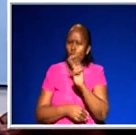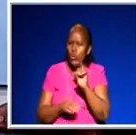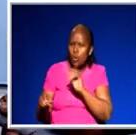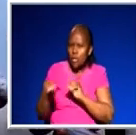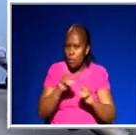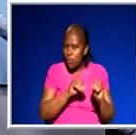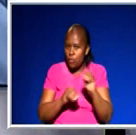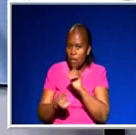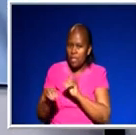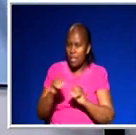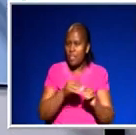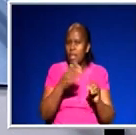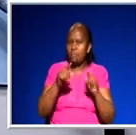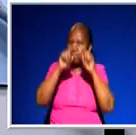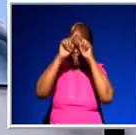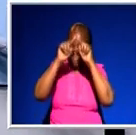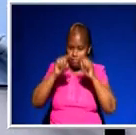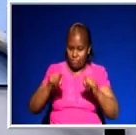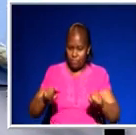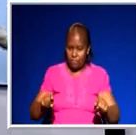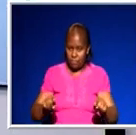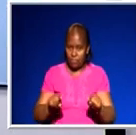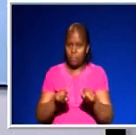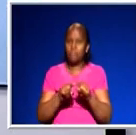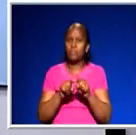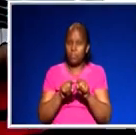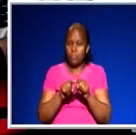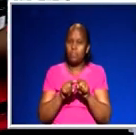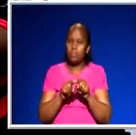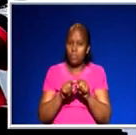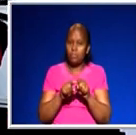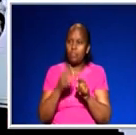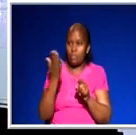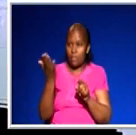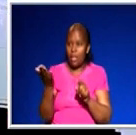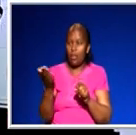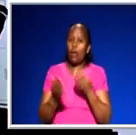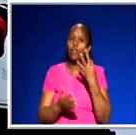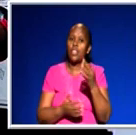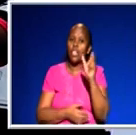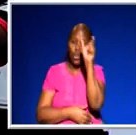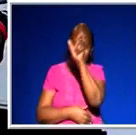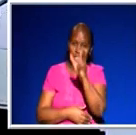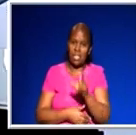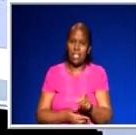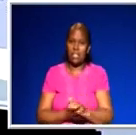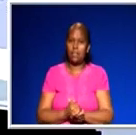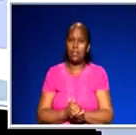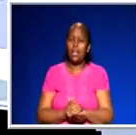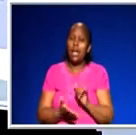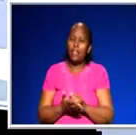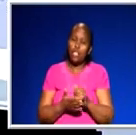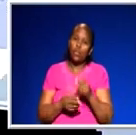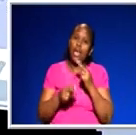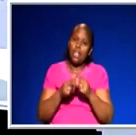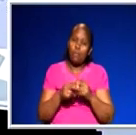movement, all the movement, it forms a kind of a triangle of the three continents. So that's why it was